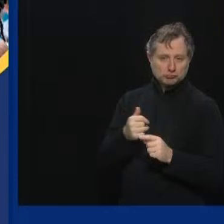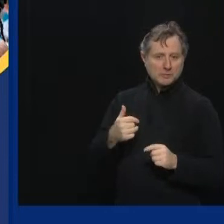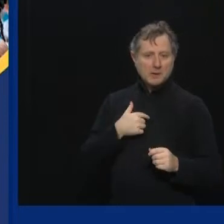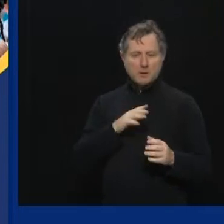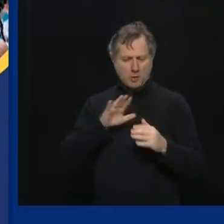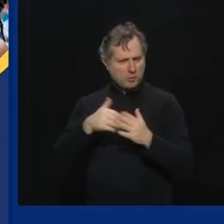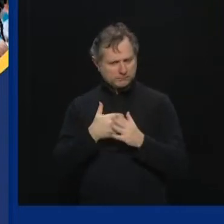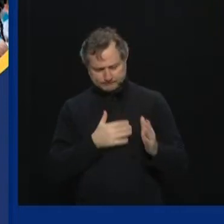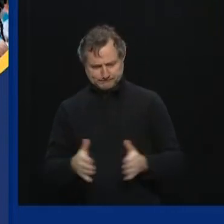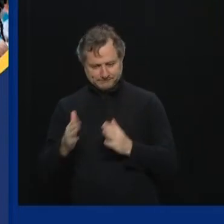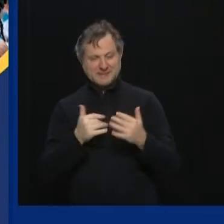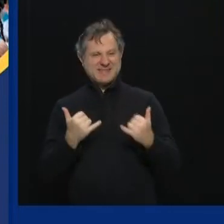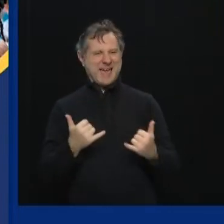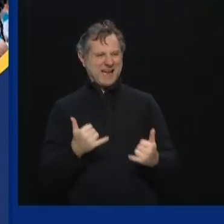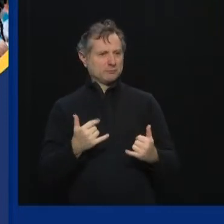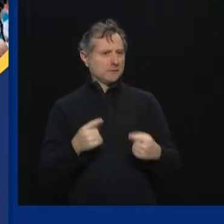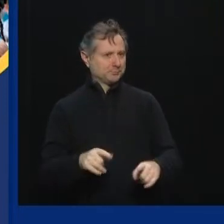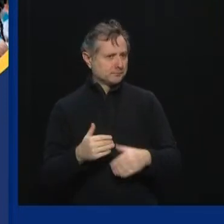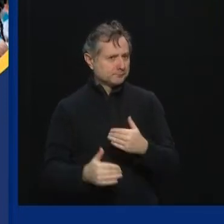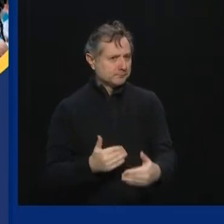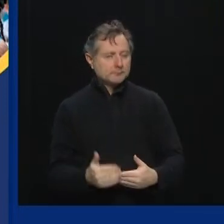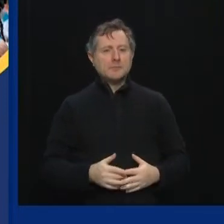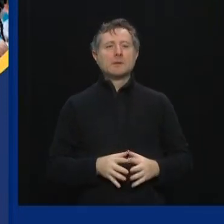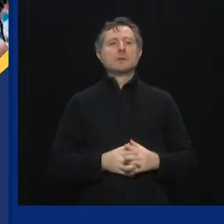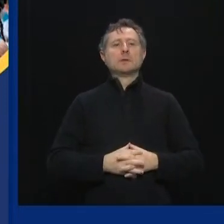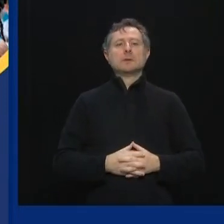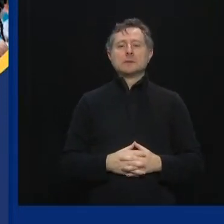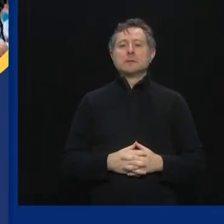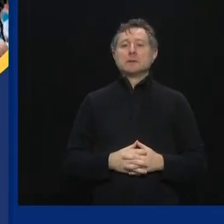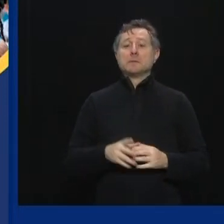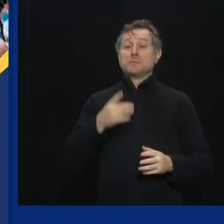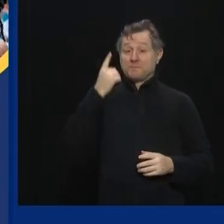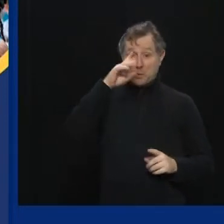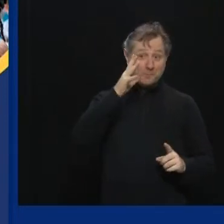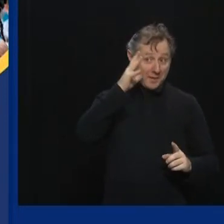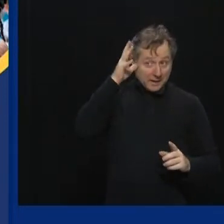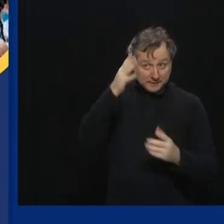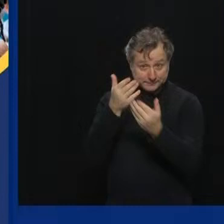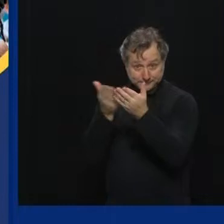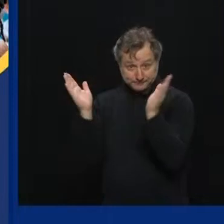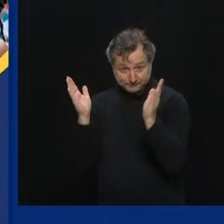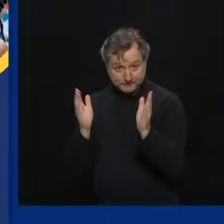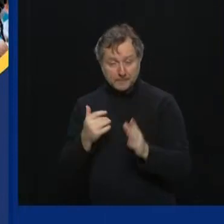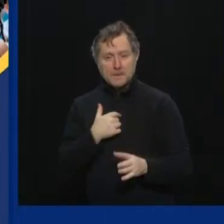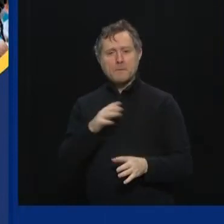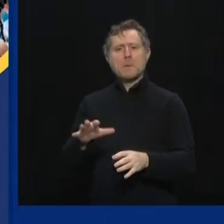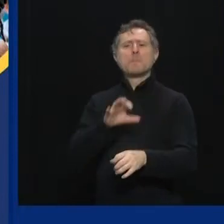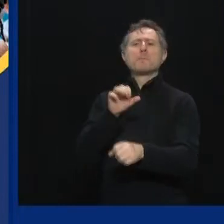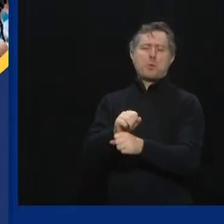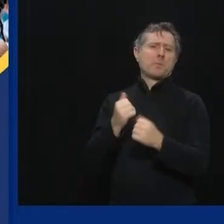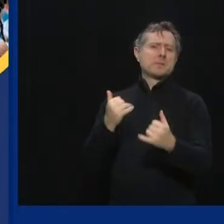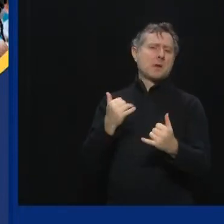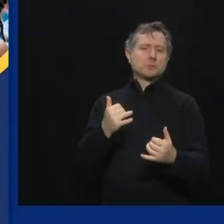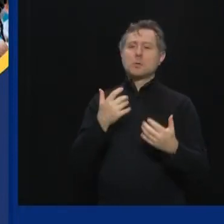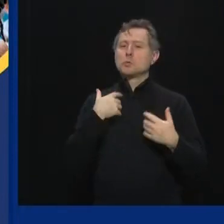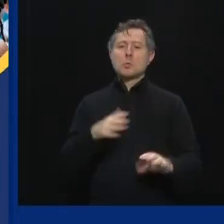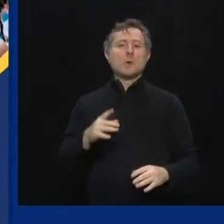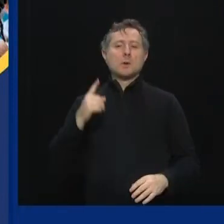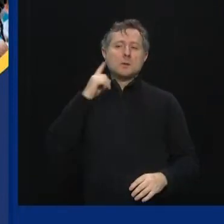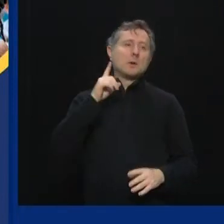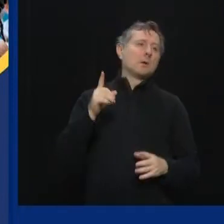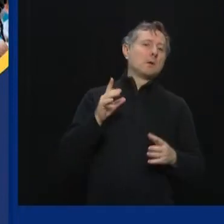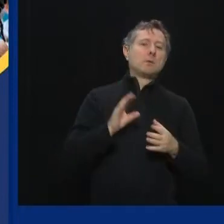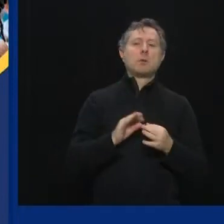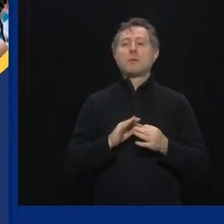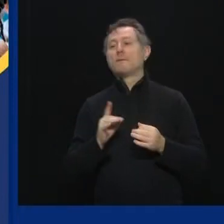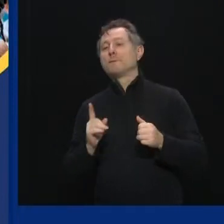And again, to the parents, I'm telling the parents, make your appointments now. You don't know, you don't want to hear that the first appointment available is in February